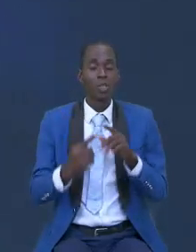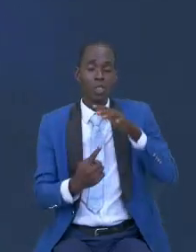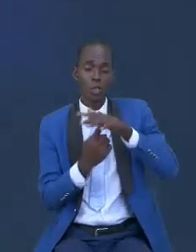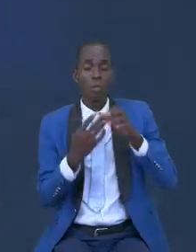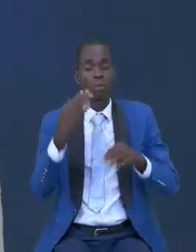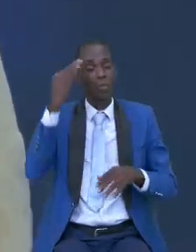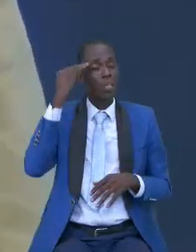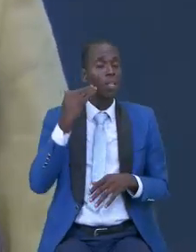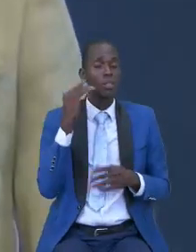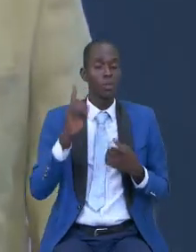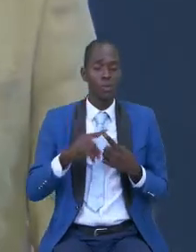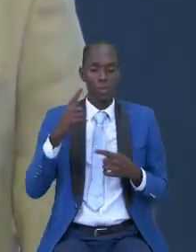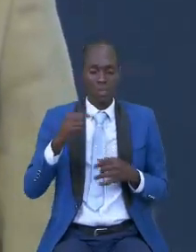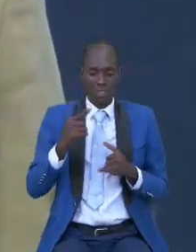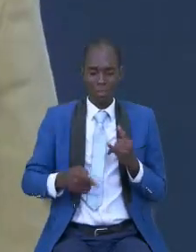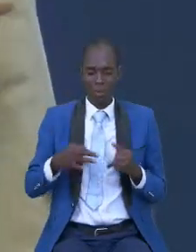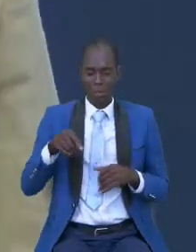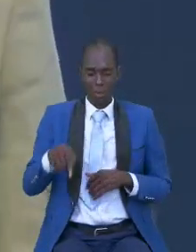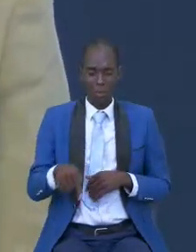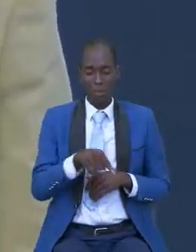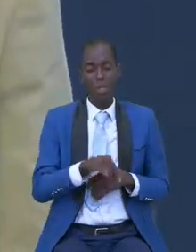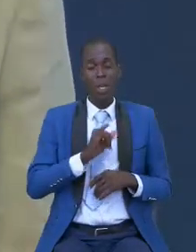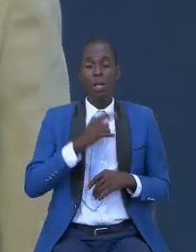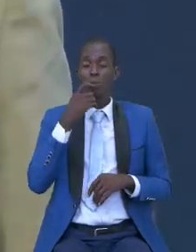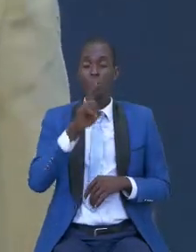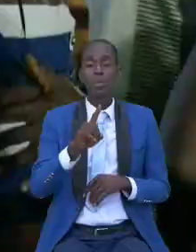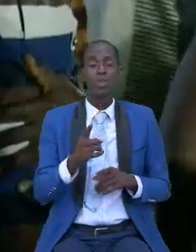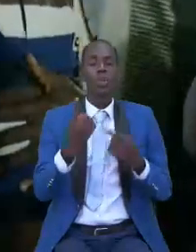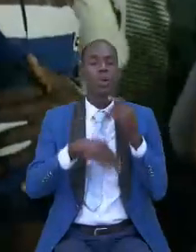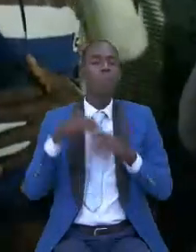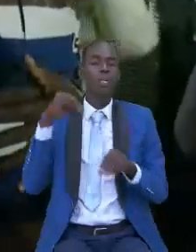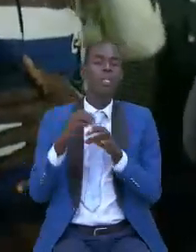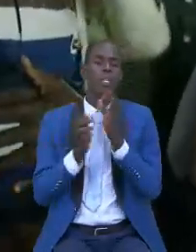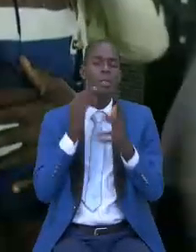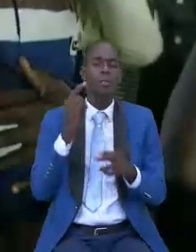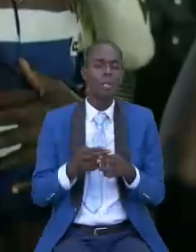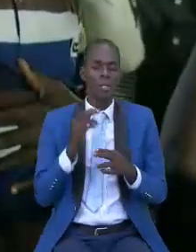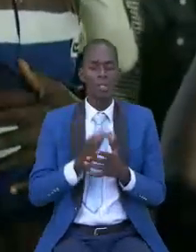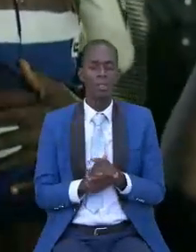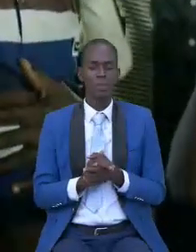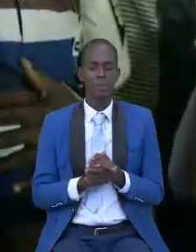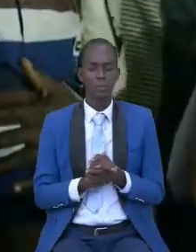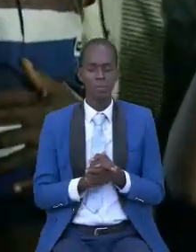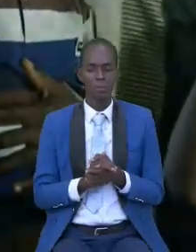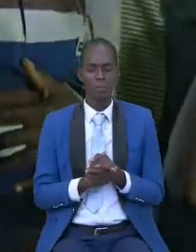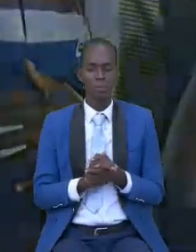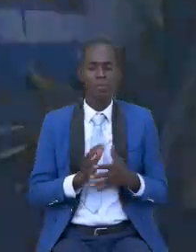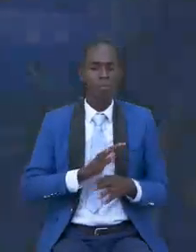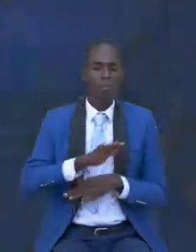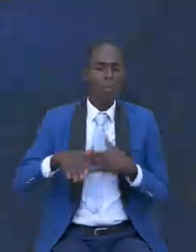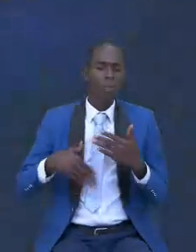the tip of the toe, I command you, come out in Jesus' name. All